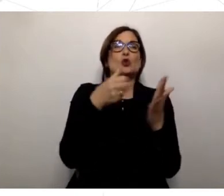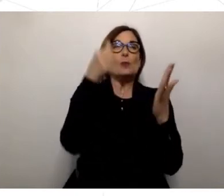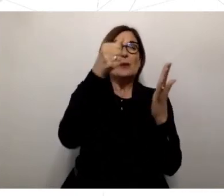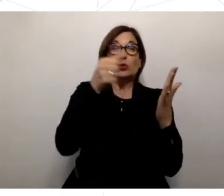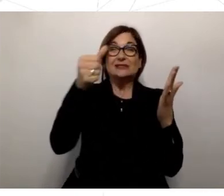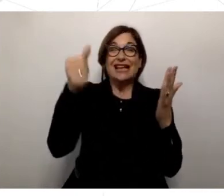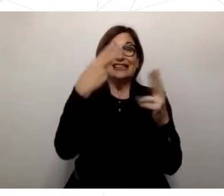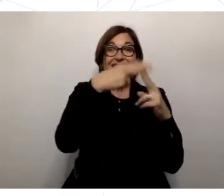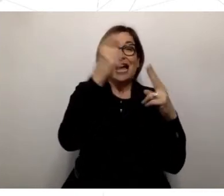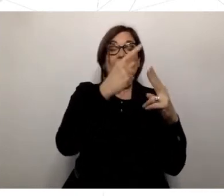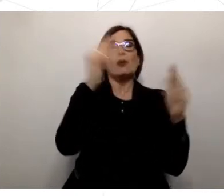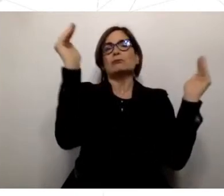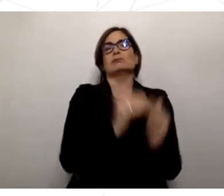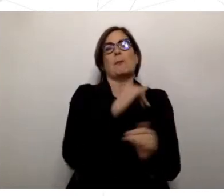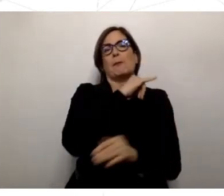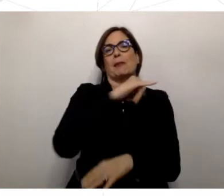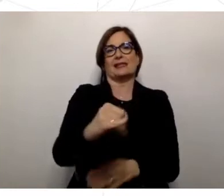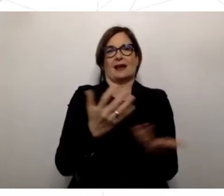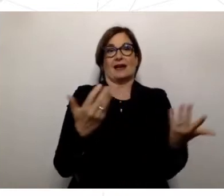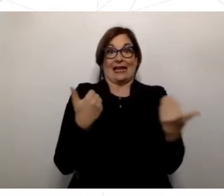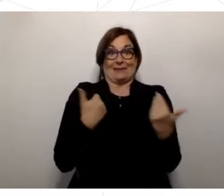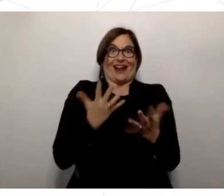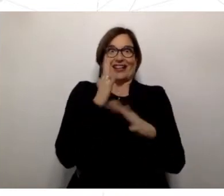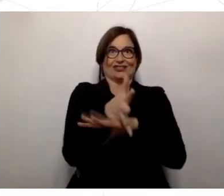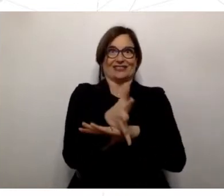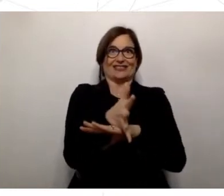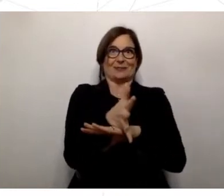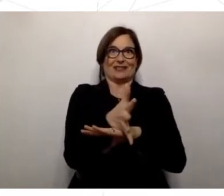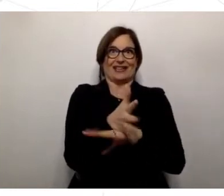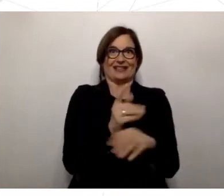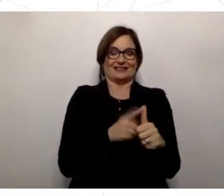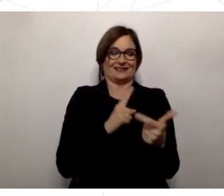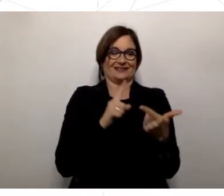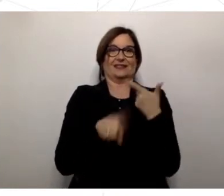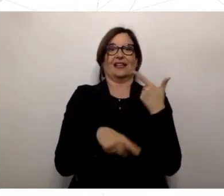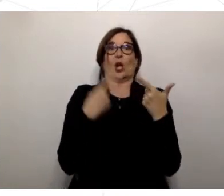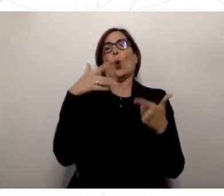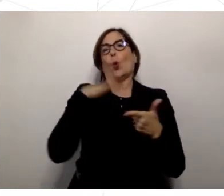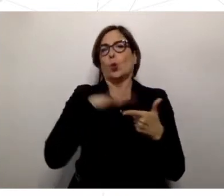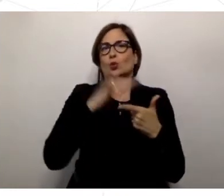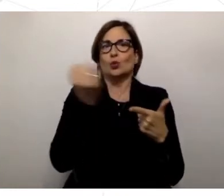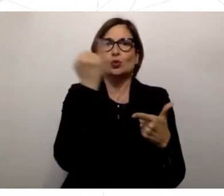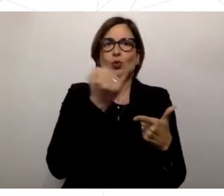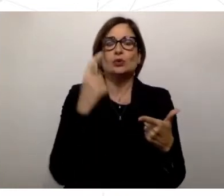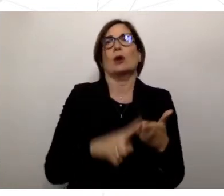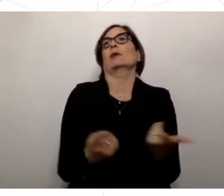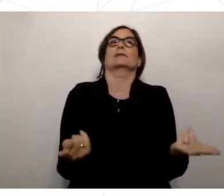by half, which from an affordability standpoint, from a usability standpoint,